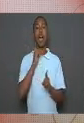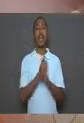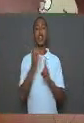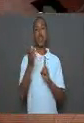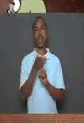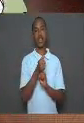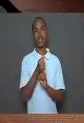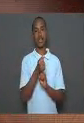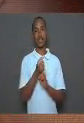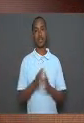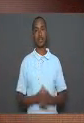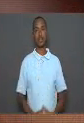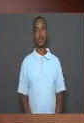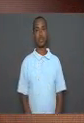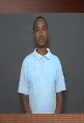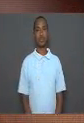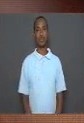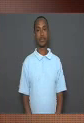yield.